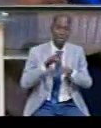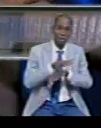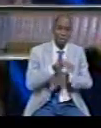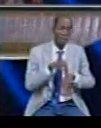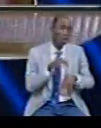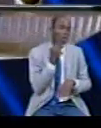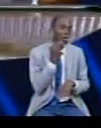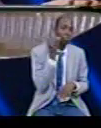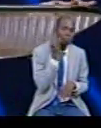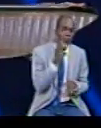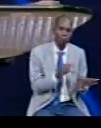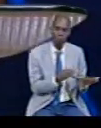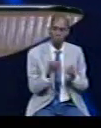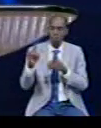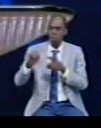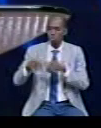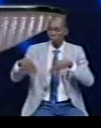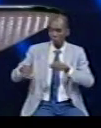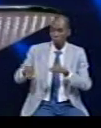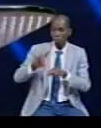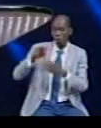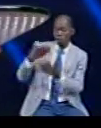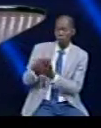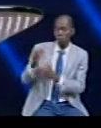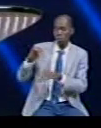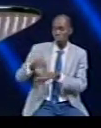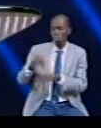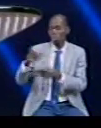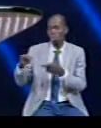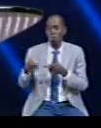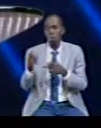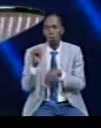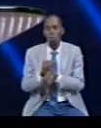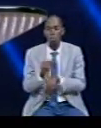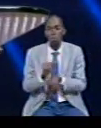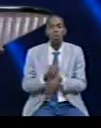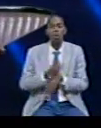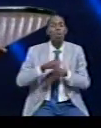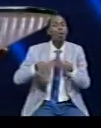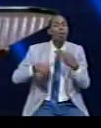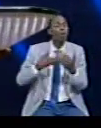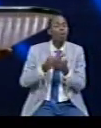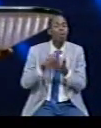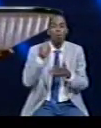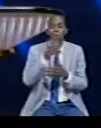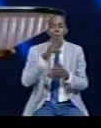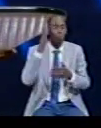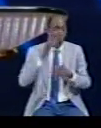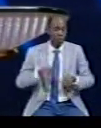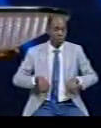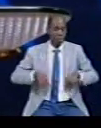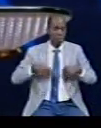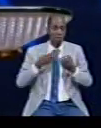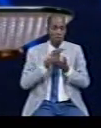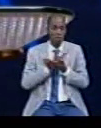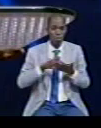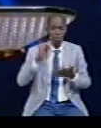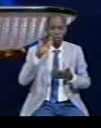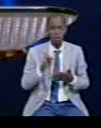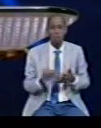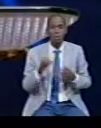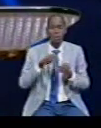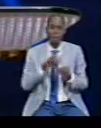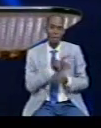the marketplace, may get to the place of work. All that will live godly in Christ Jesus